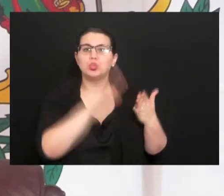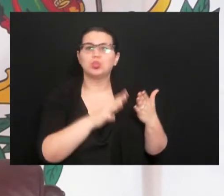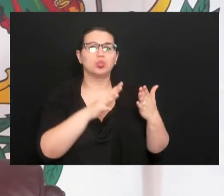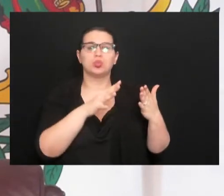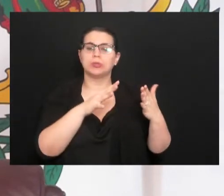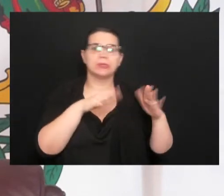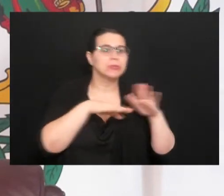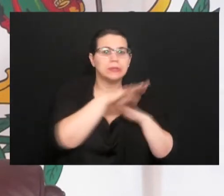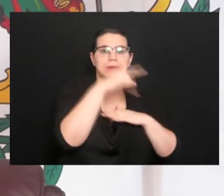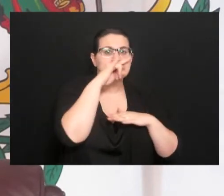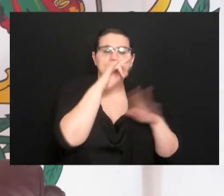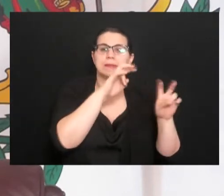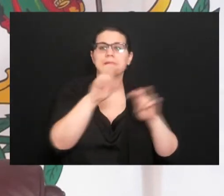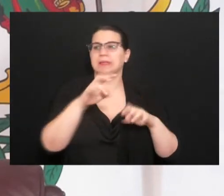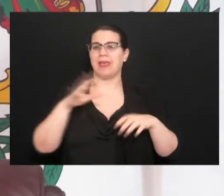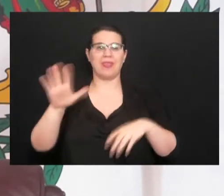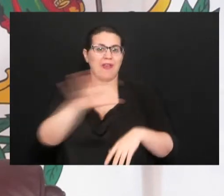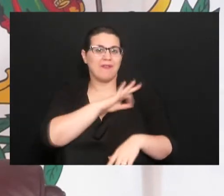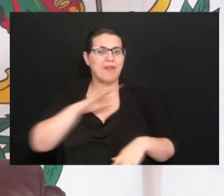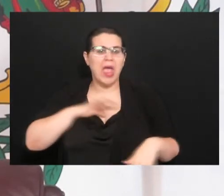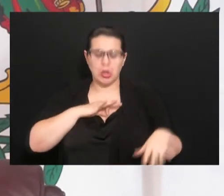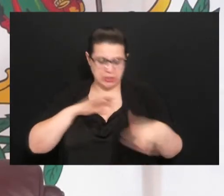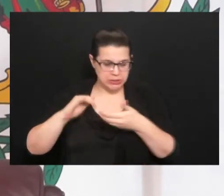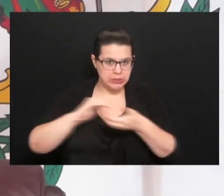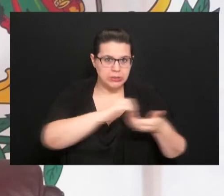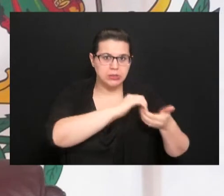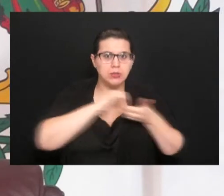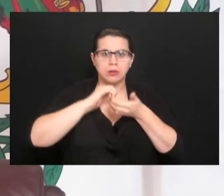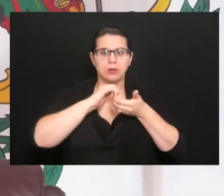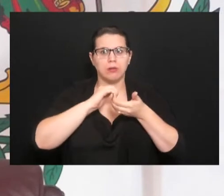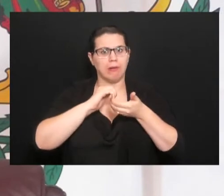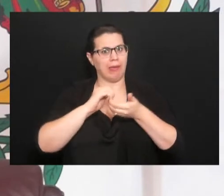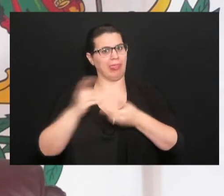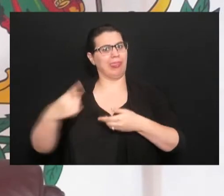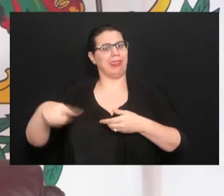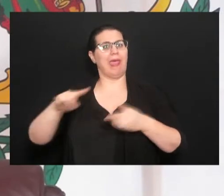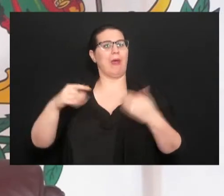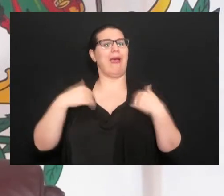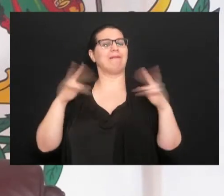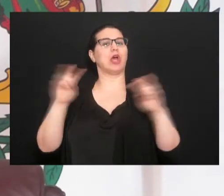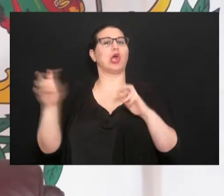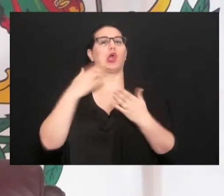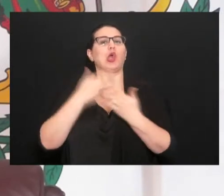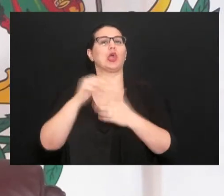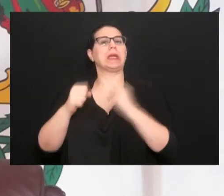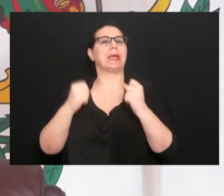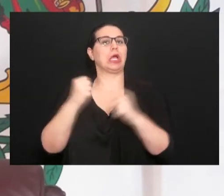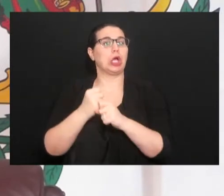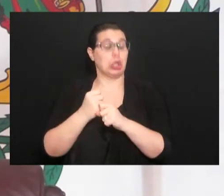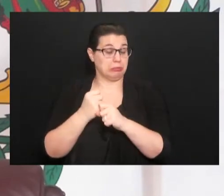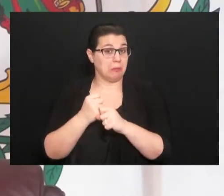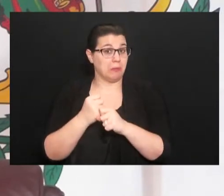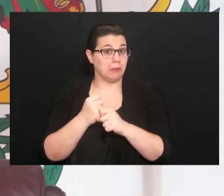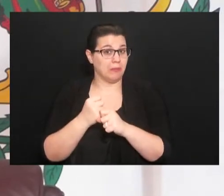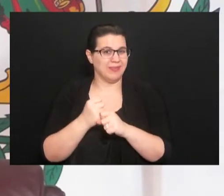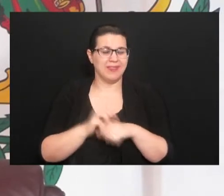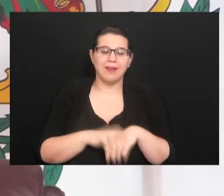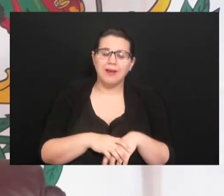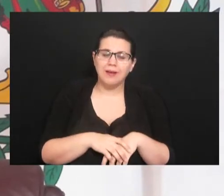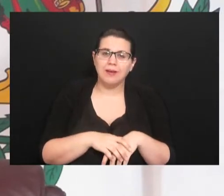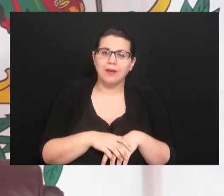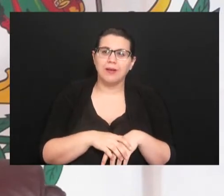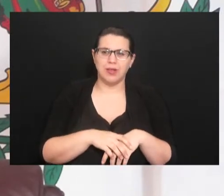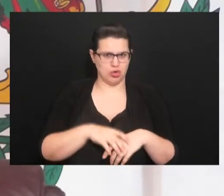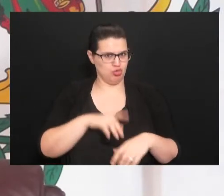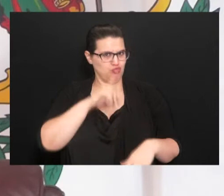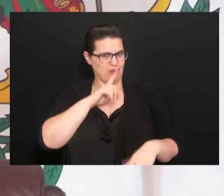that university is enjoying a good year, according to him. Well, in a time when it could